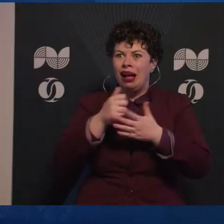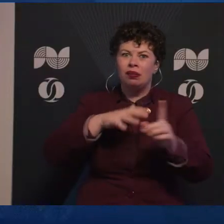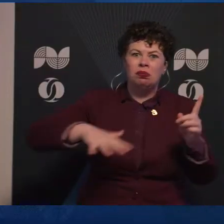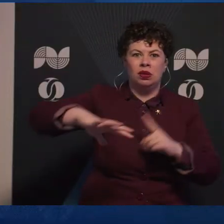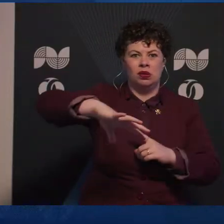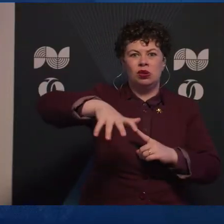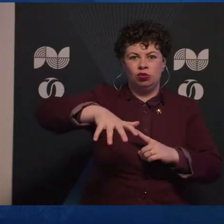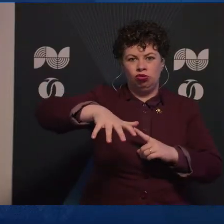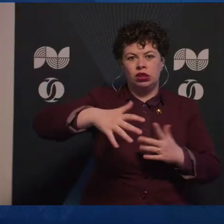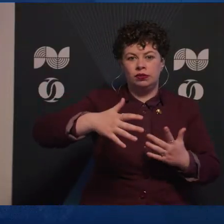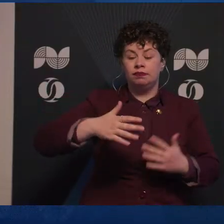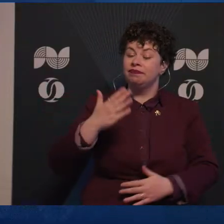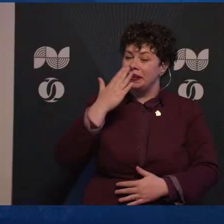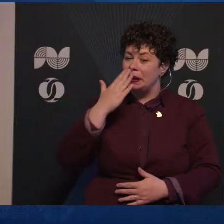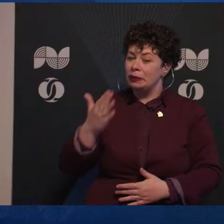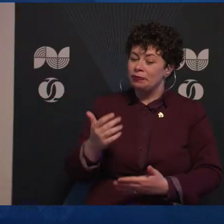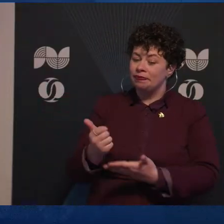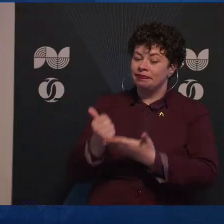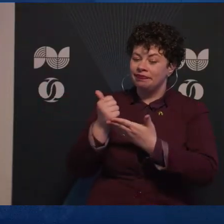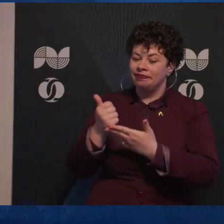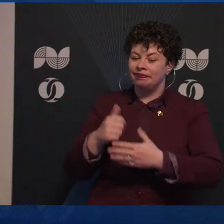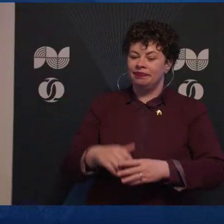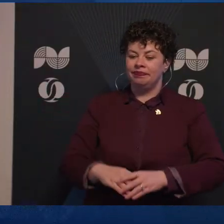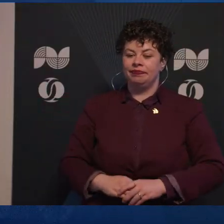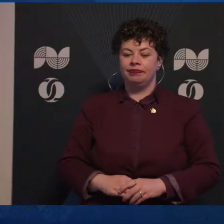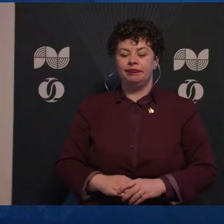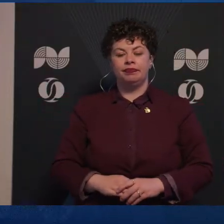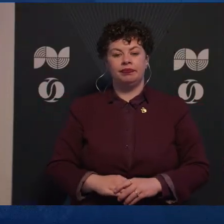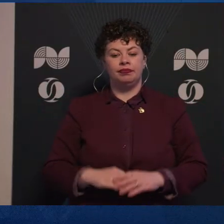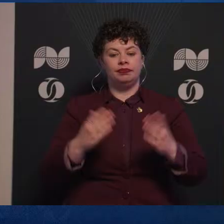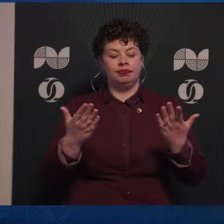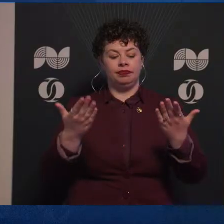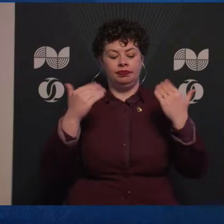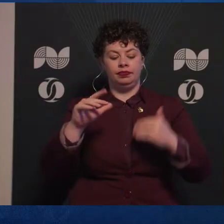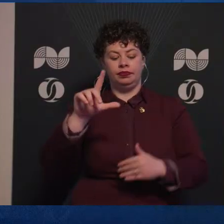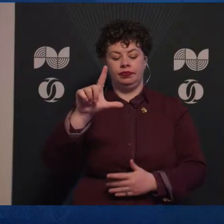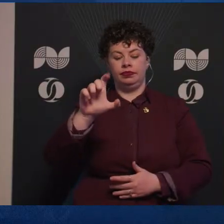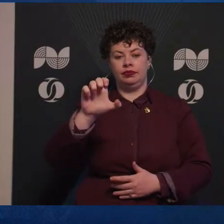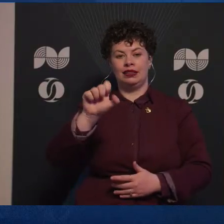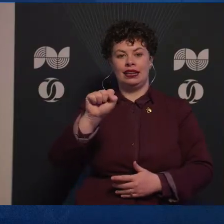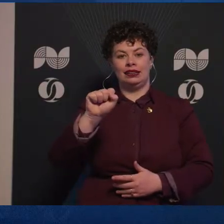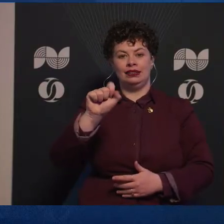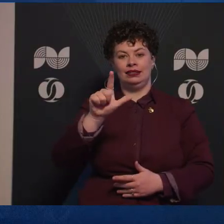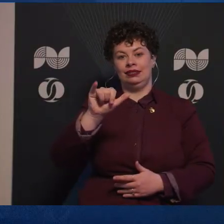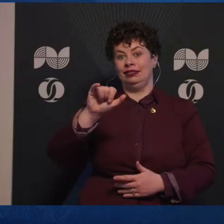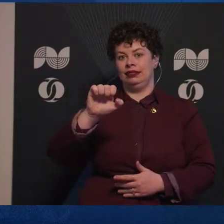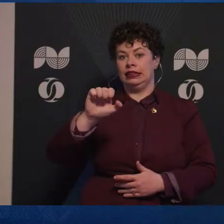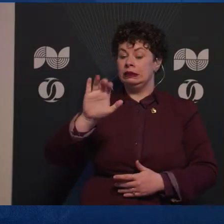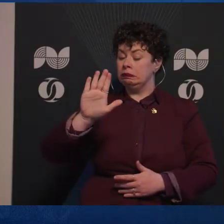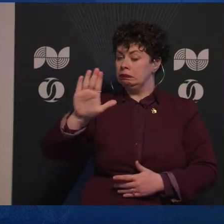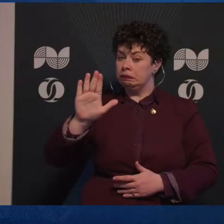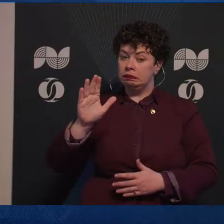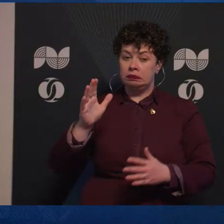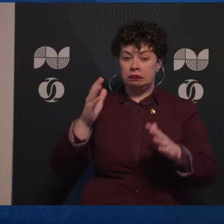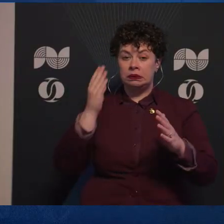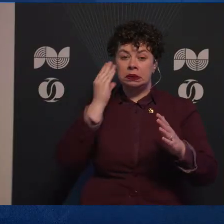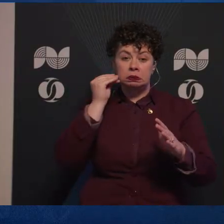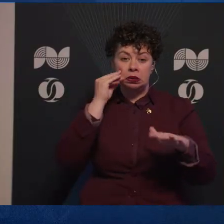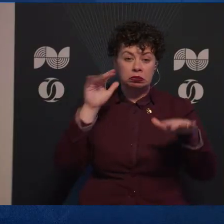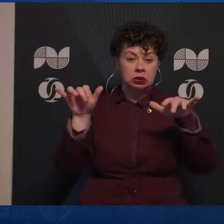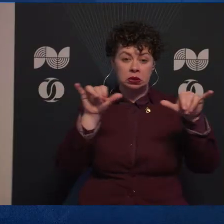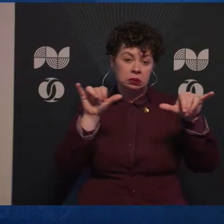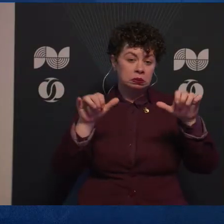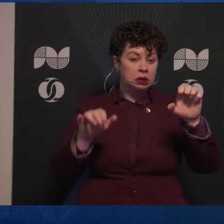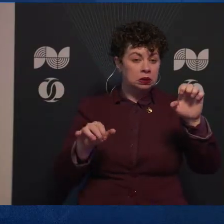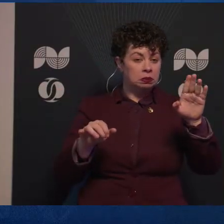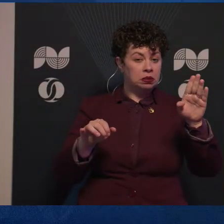Okay, thank you. That's very helpful. I'm going to come to Leslie as well, who has a perspective maybe more similar to the EBRD. So how do